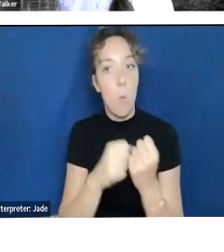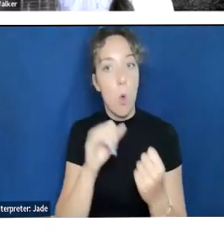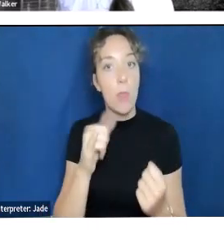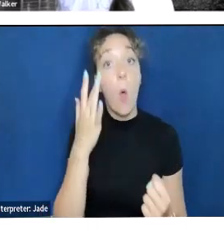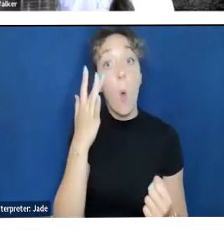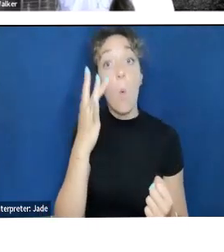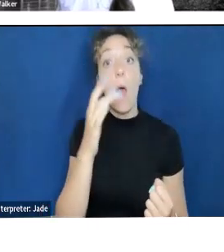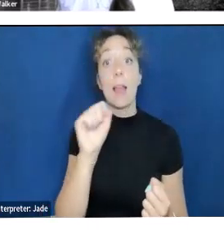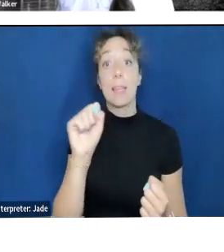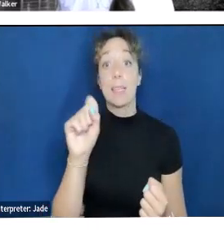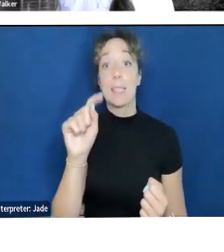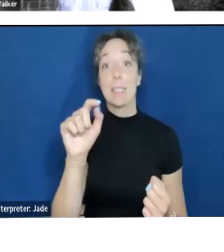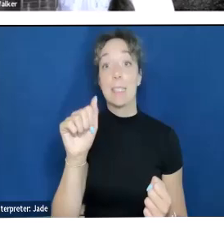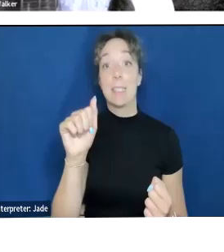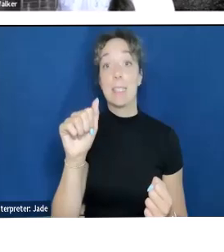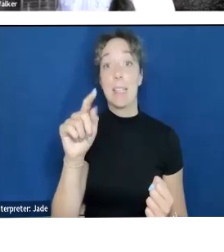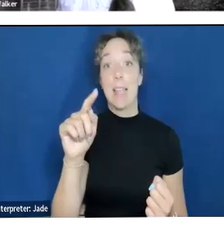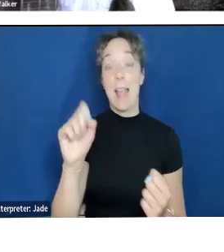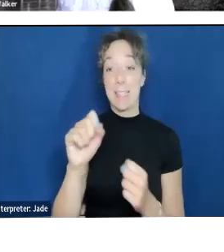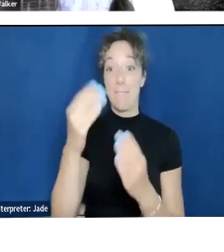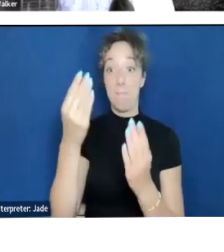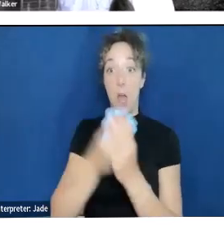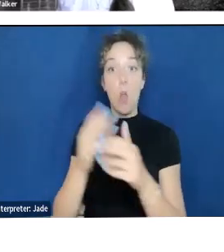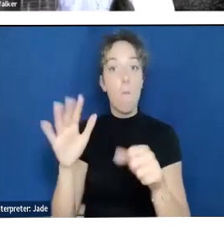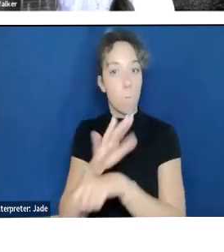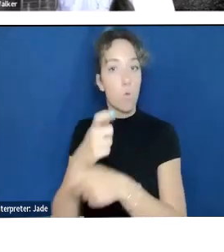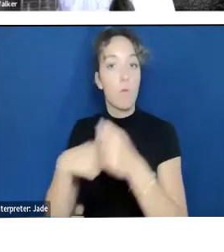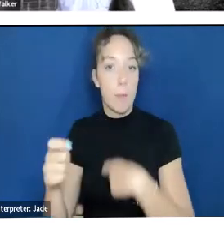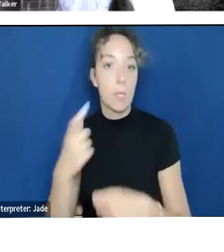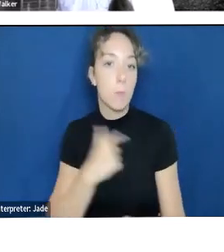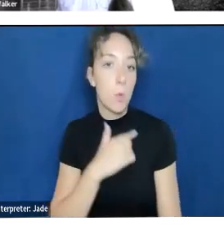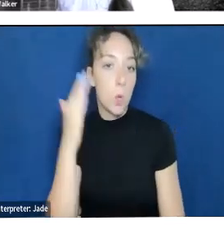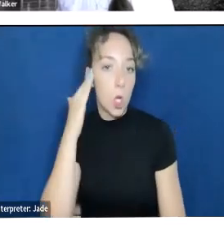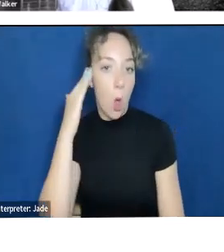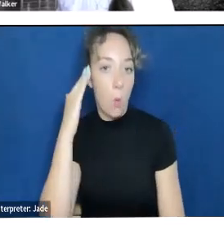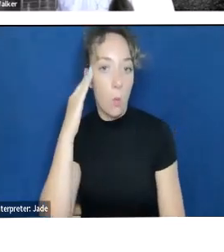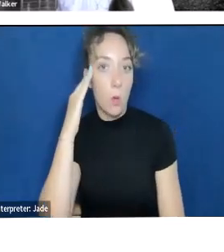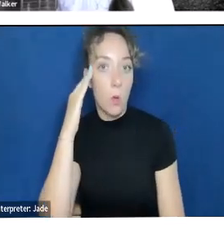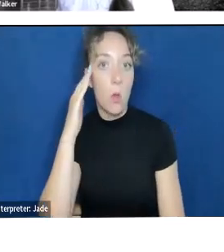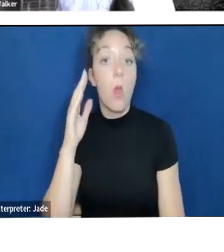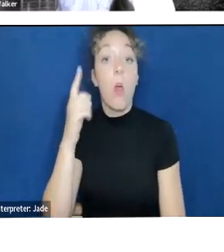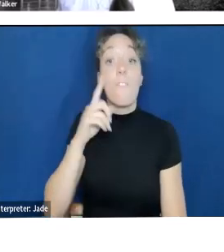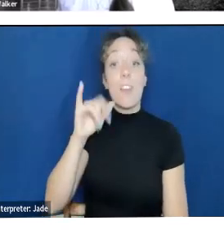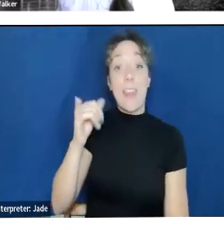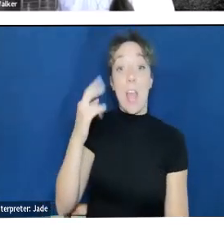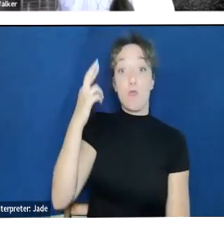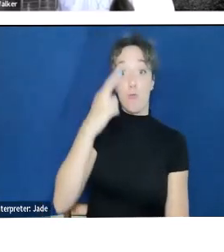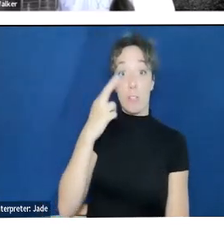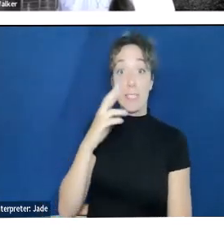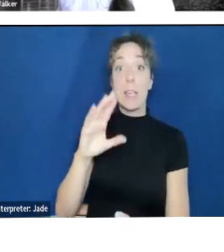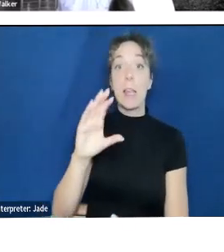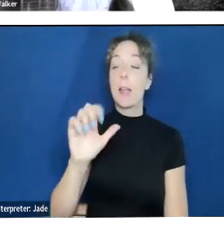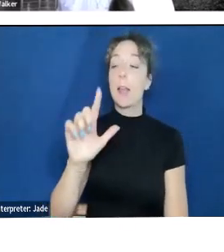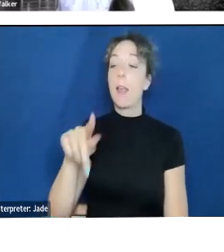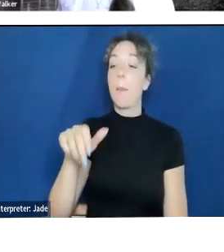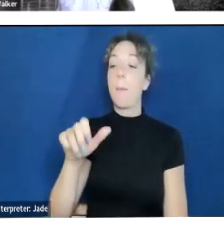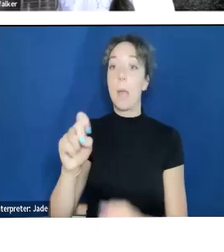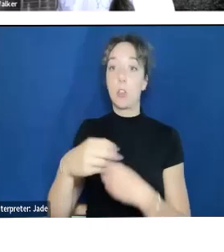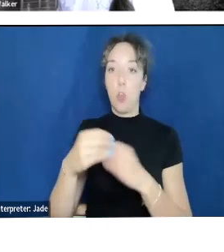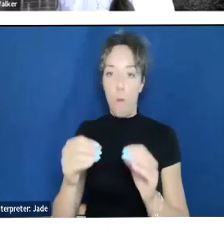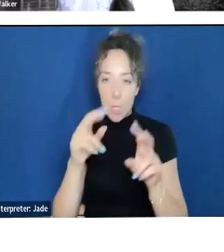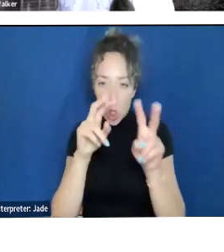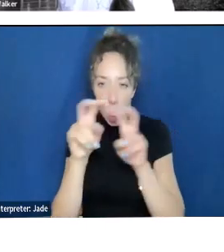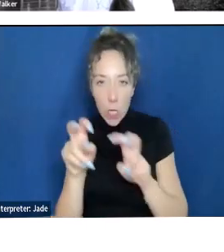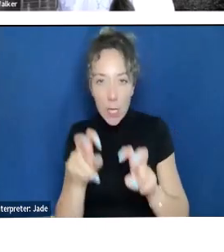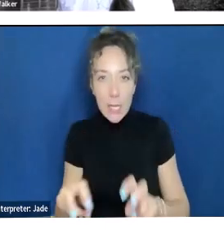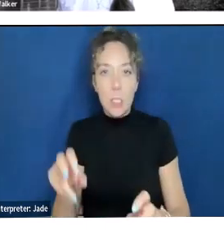is a full replacement. For this reason, the CALPADS office is looking into